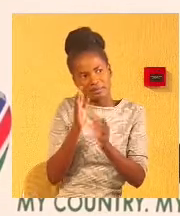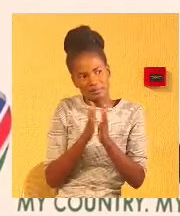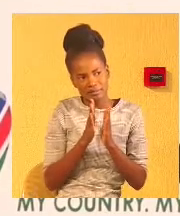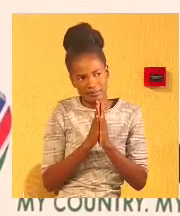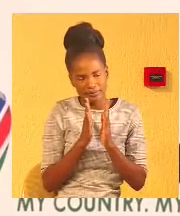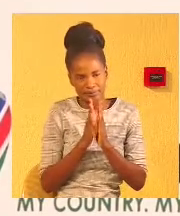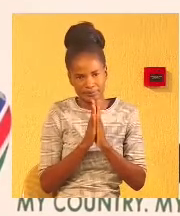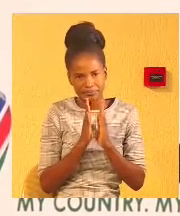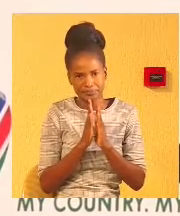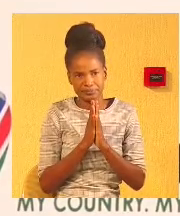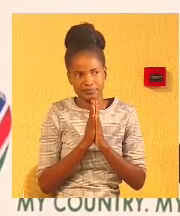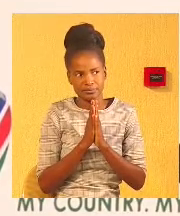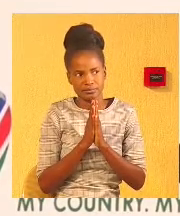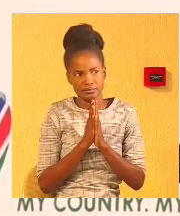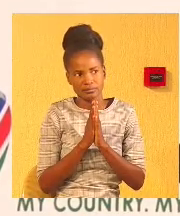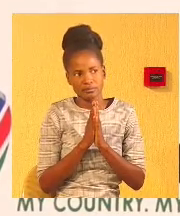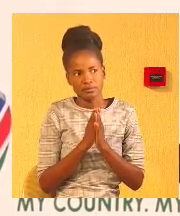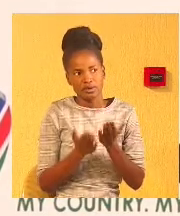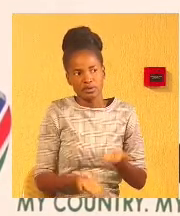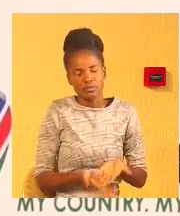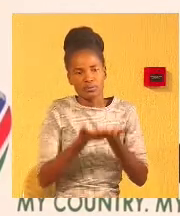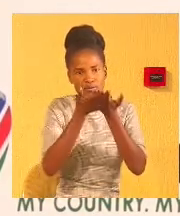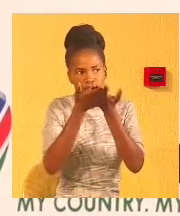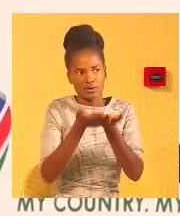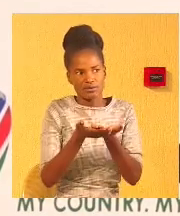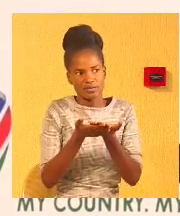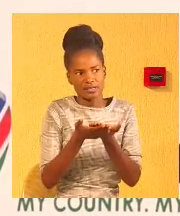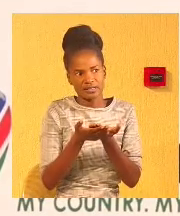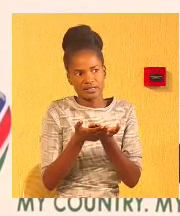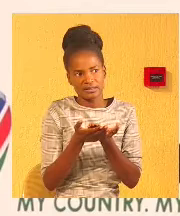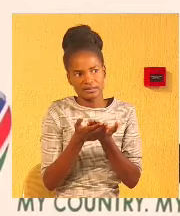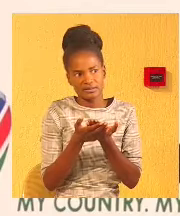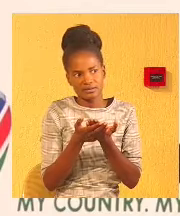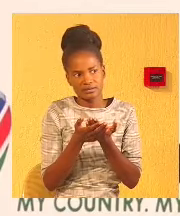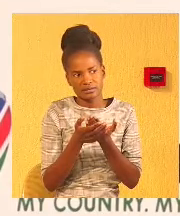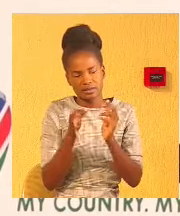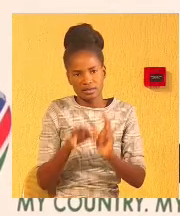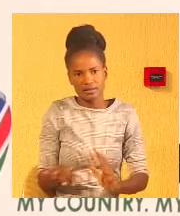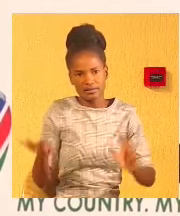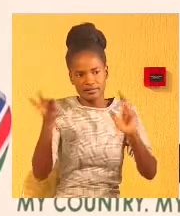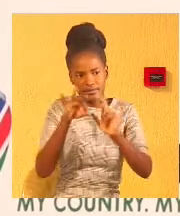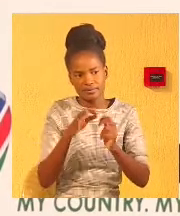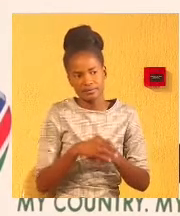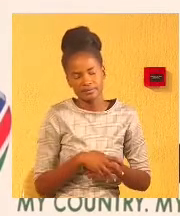immediately, as a measure to also relieve the producers, is that